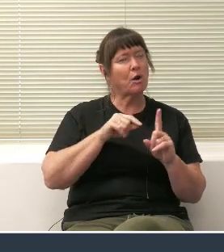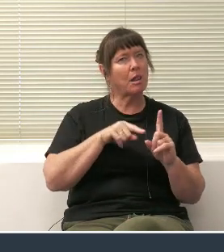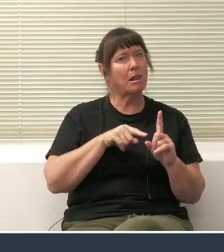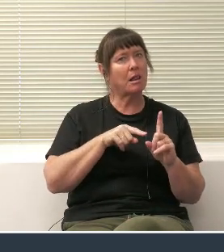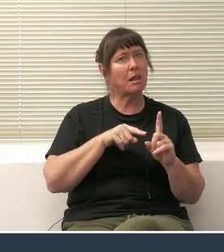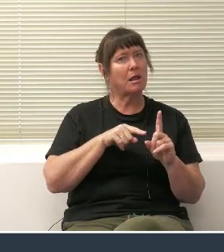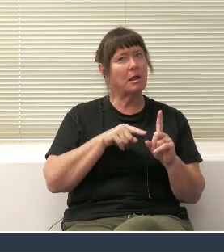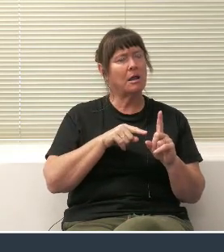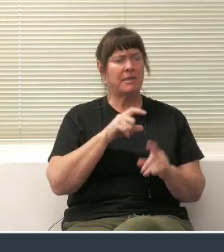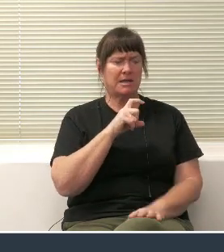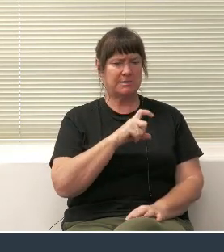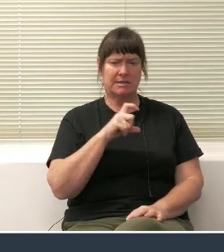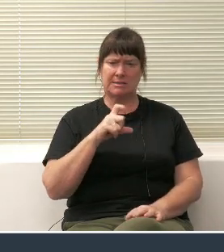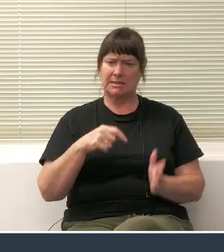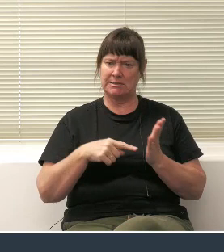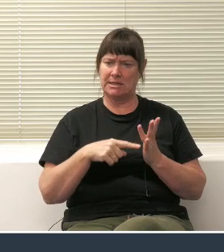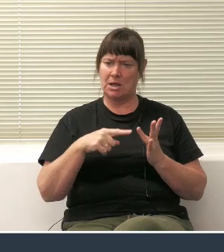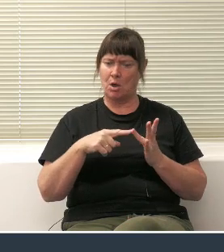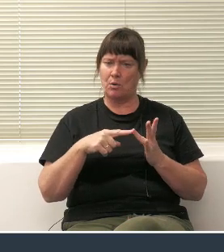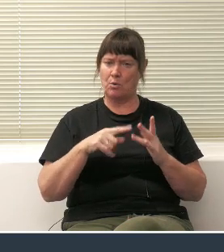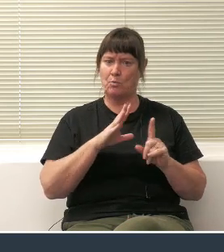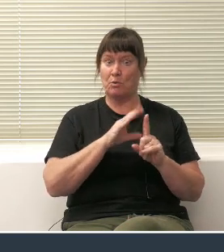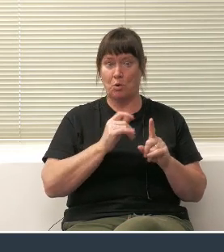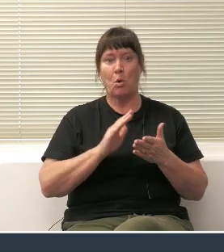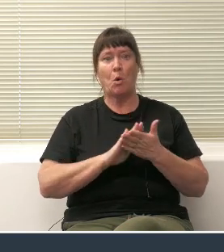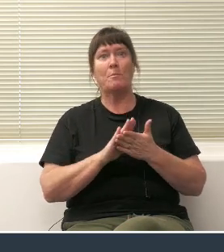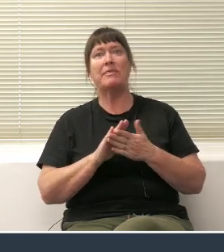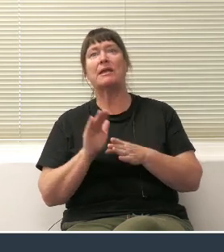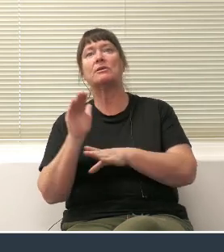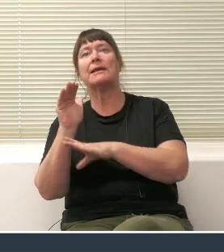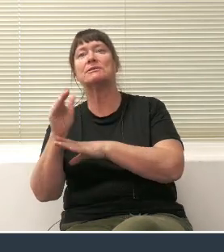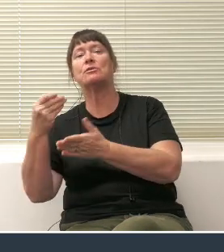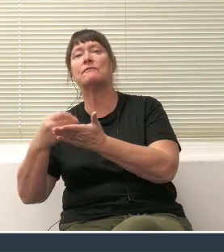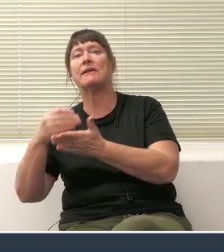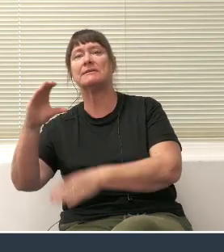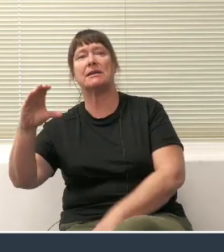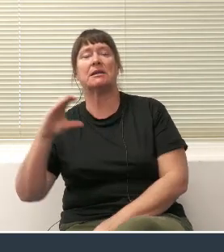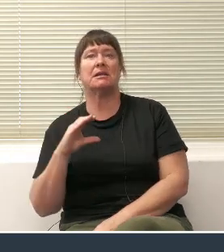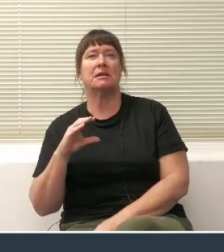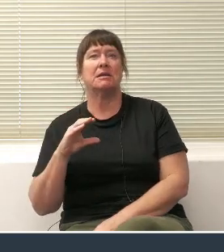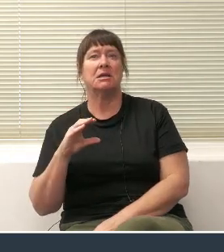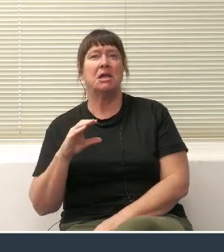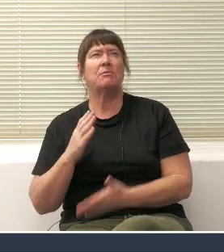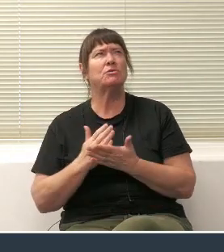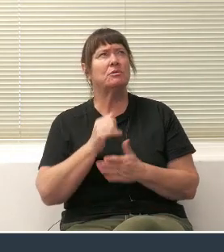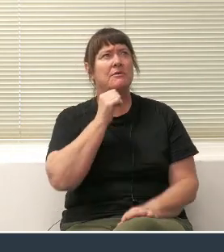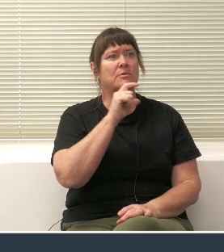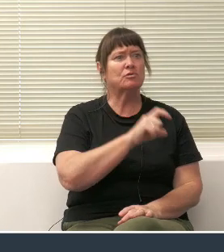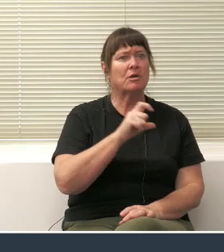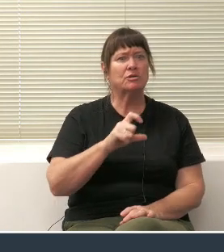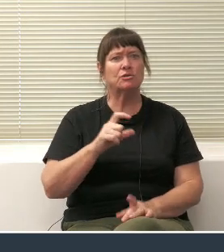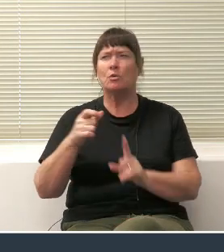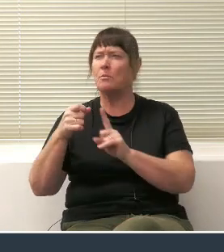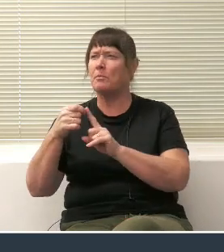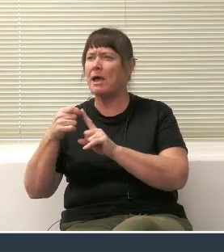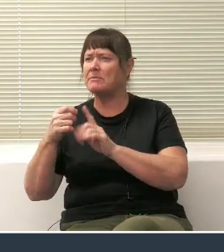to a CCTO and were able to get external funding from having done that? I'm not sure if it was Christchurch or